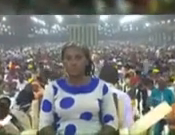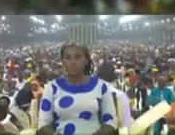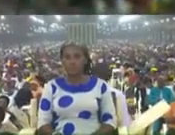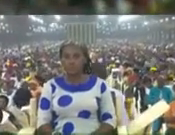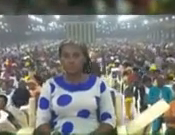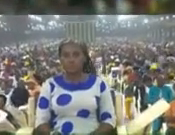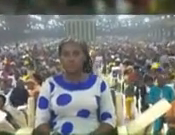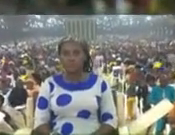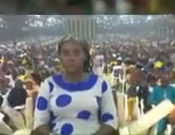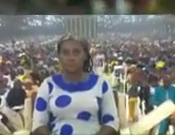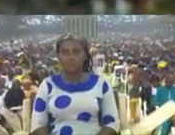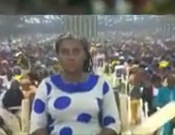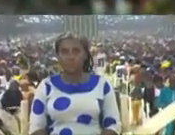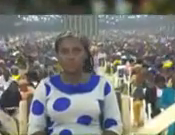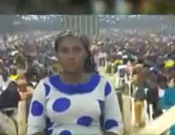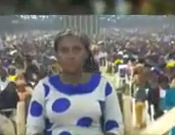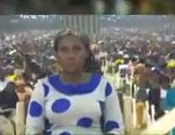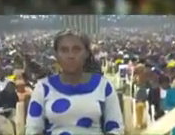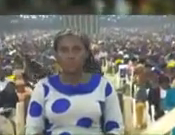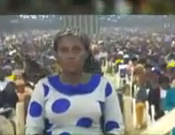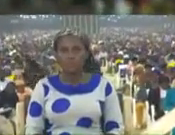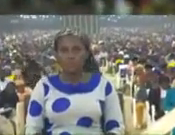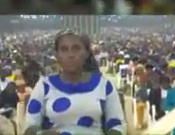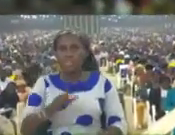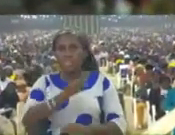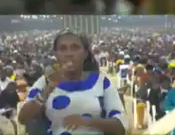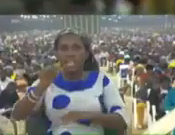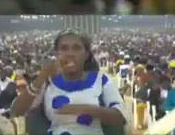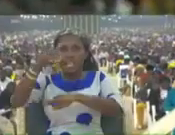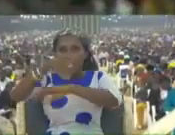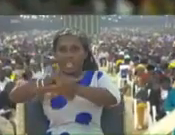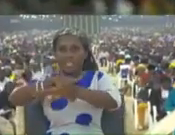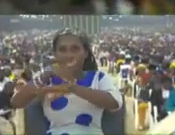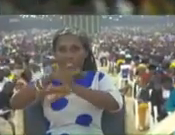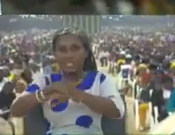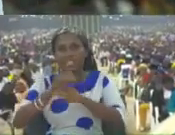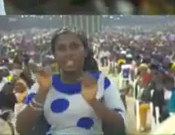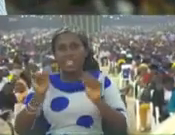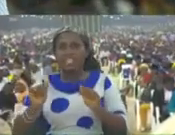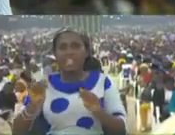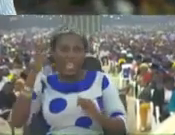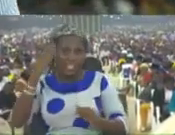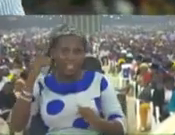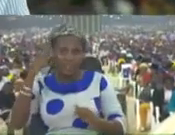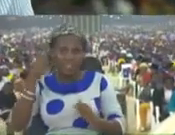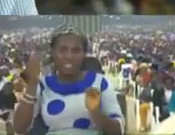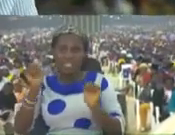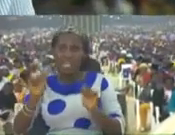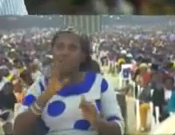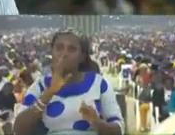A nighttime experience can be as a result of lost opportunities.